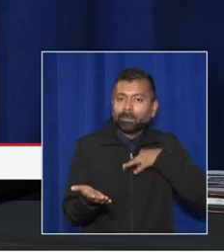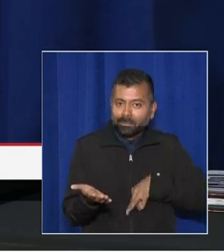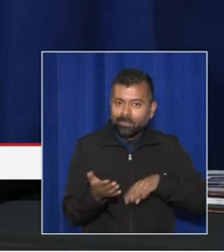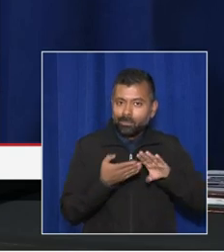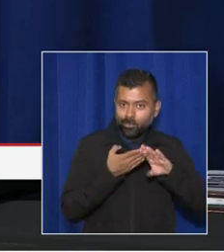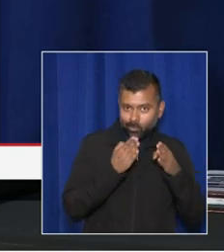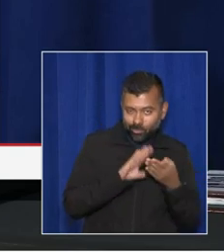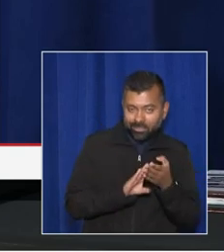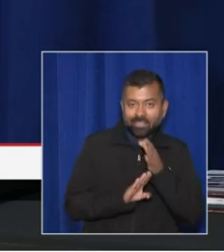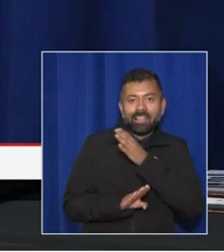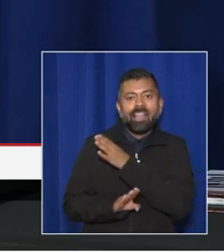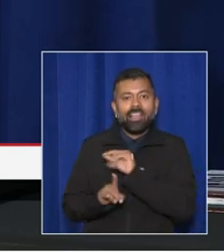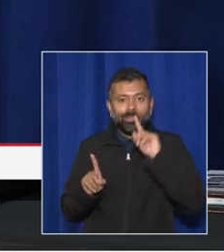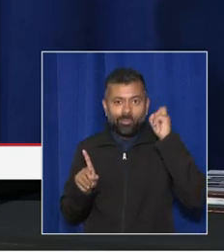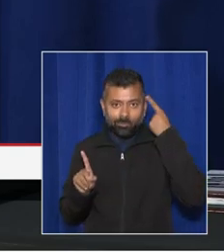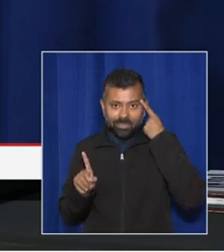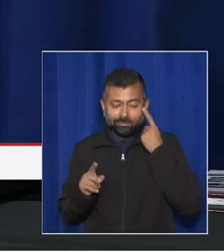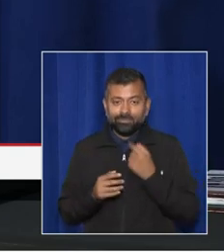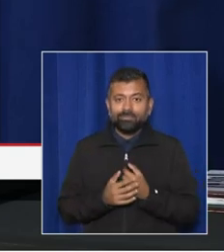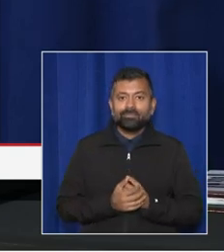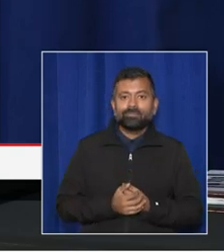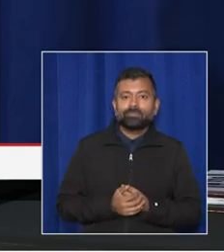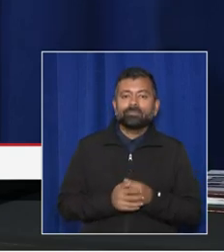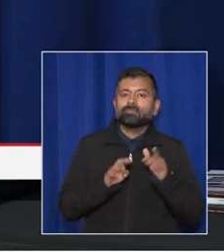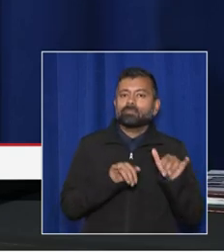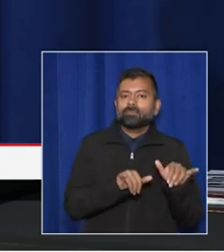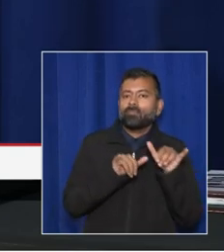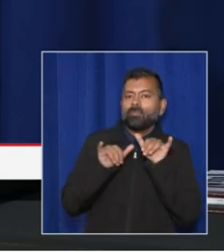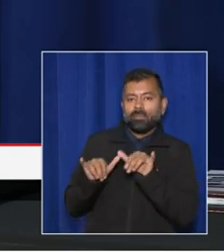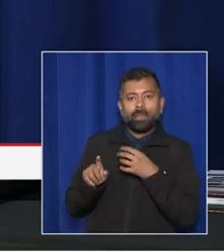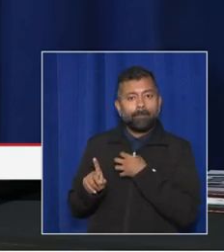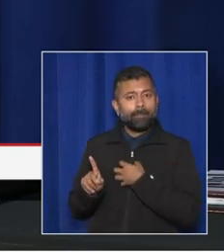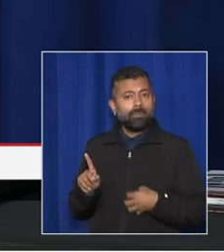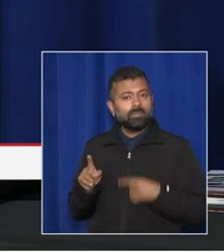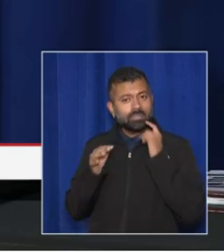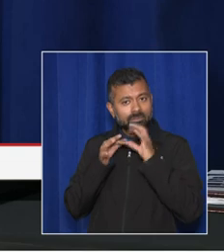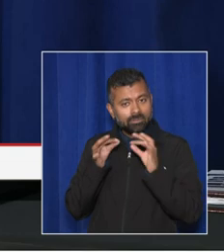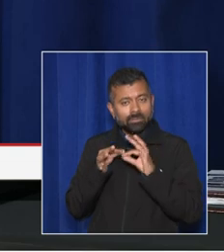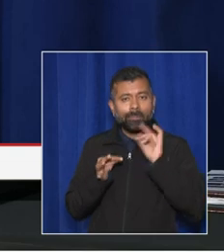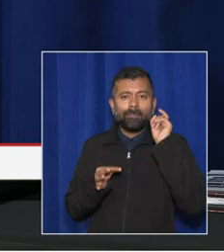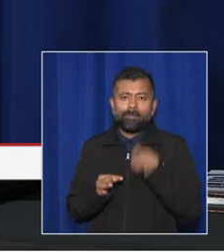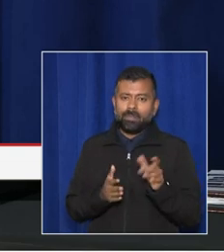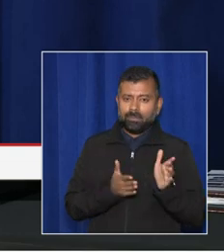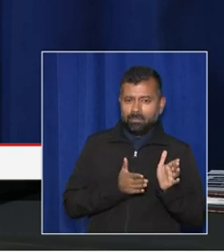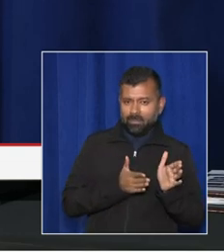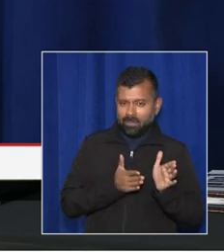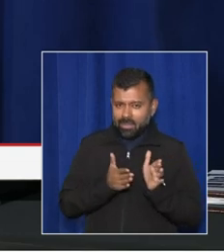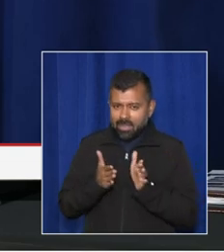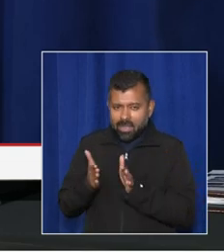mayor said, planning this and collaborating together on how we do it so that the private market can absorb it is very